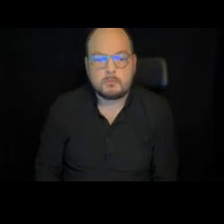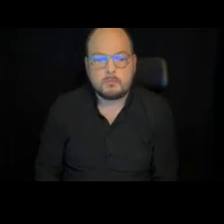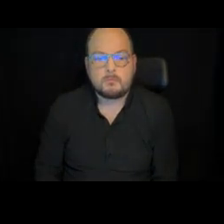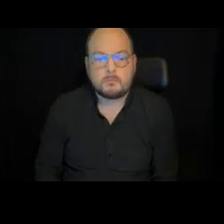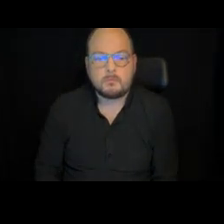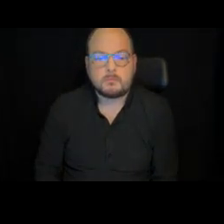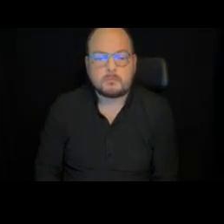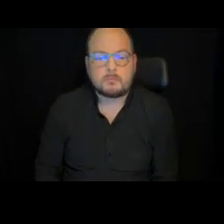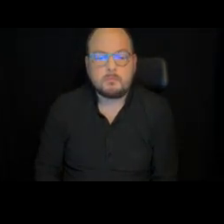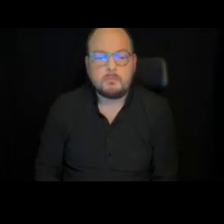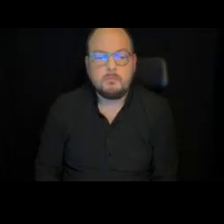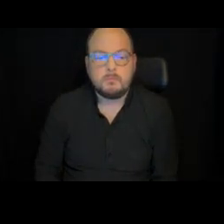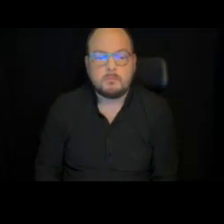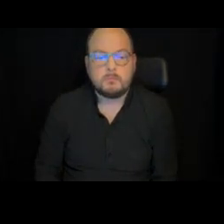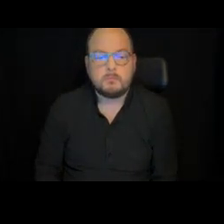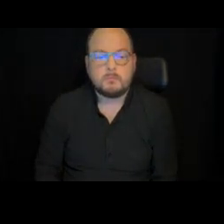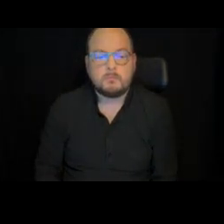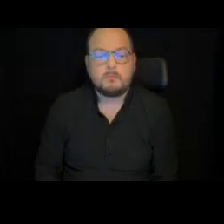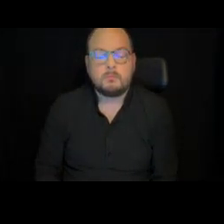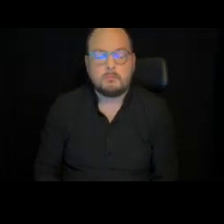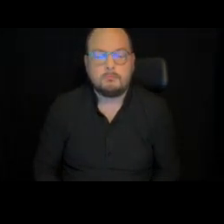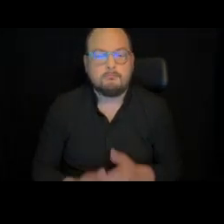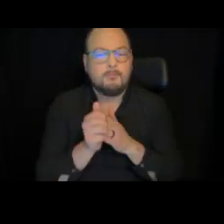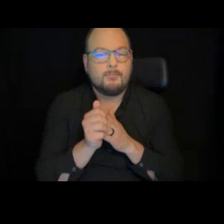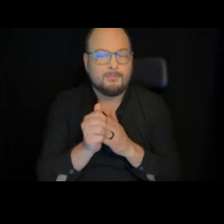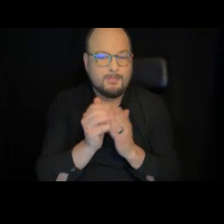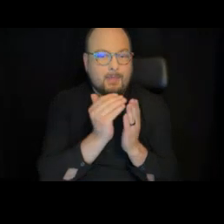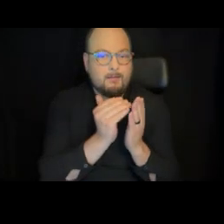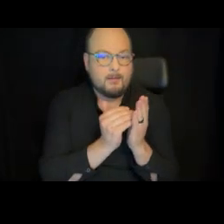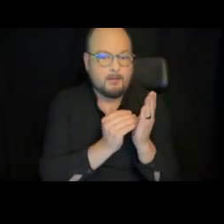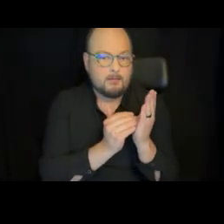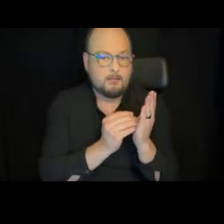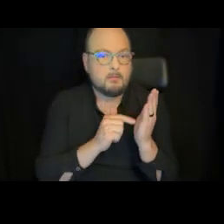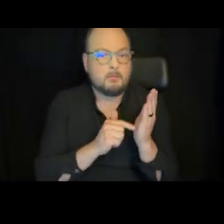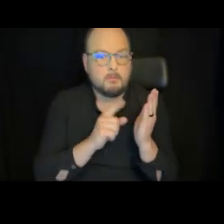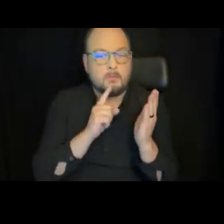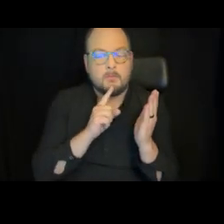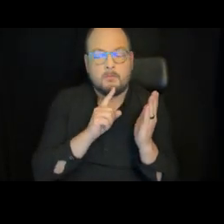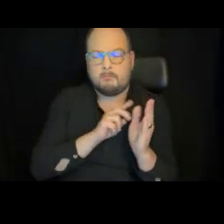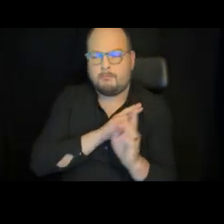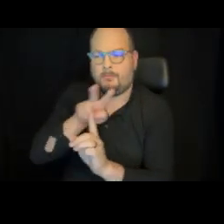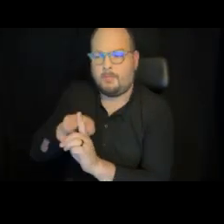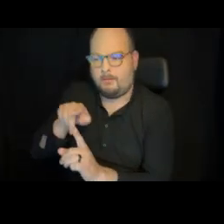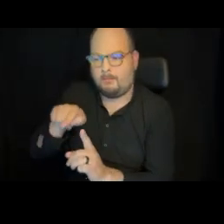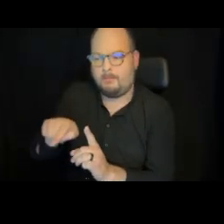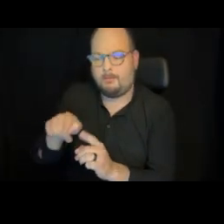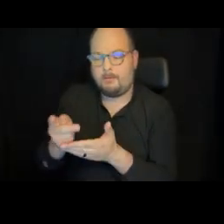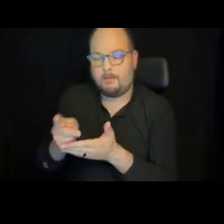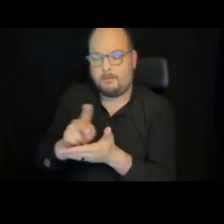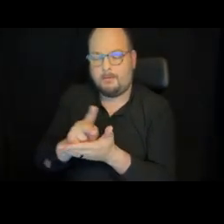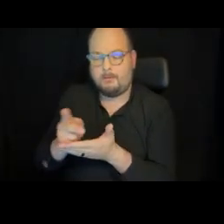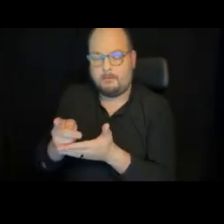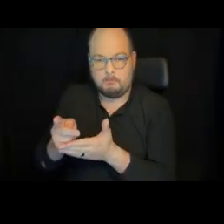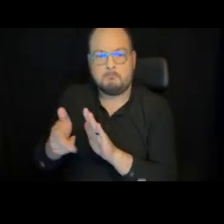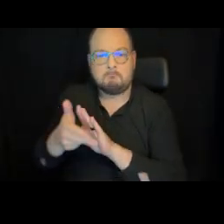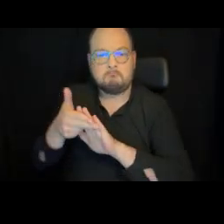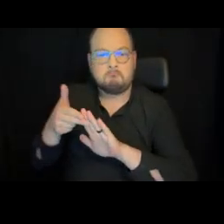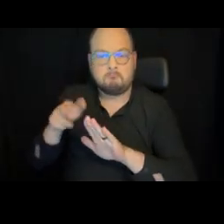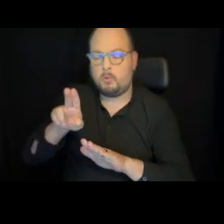Guideline specifications for usable kitchens. For usable kitchens,